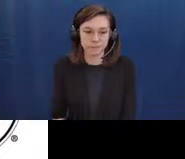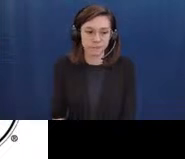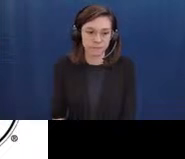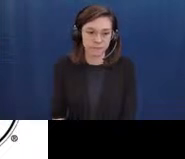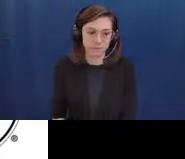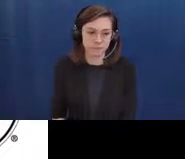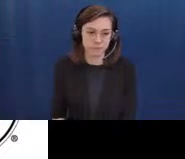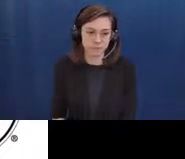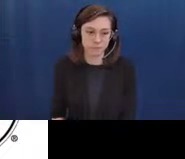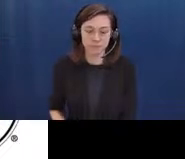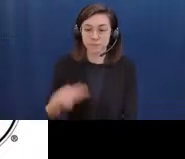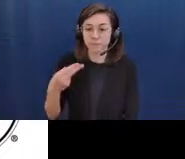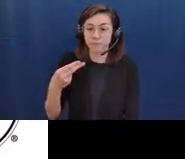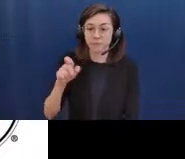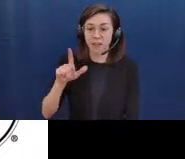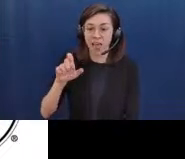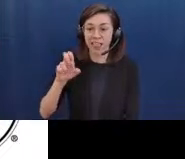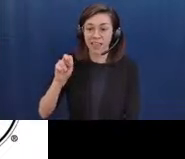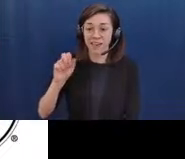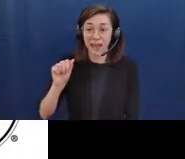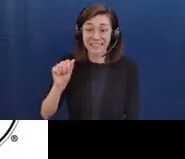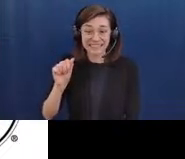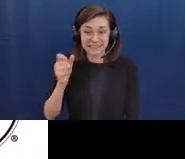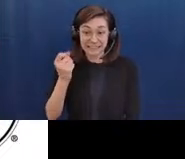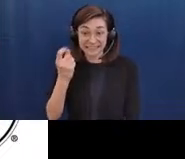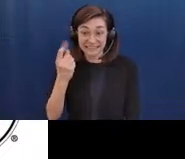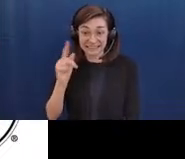Now, Katie, I can't see them as I present.